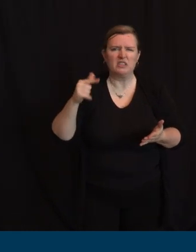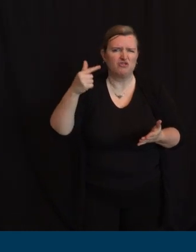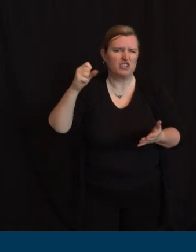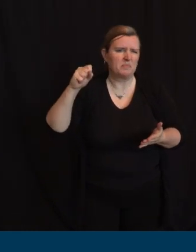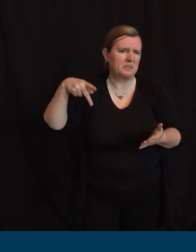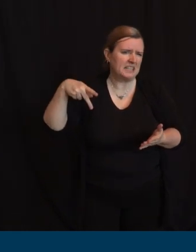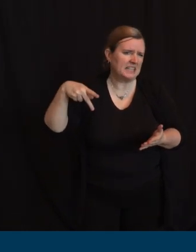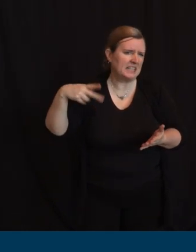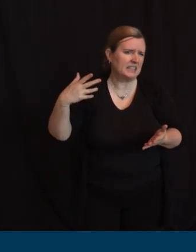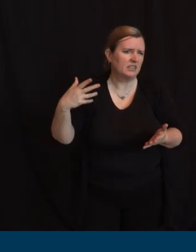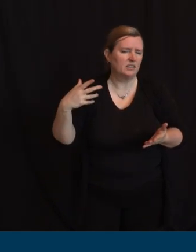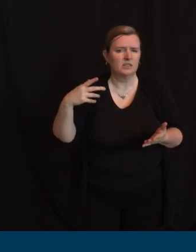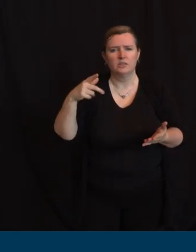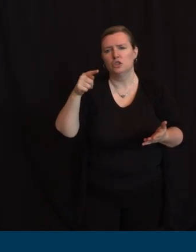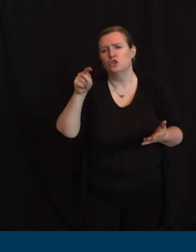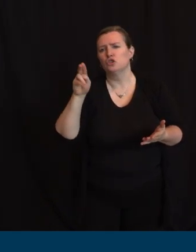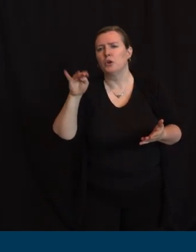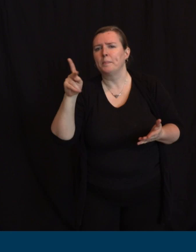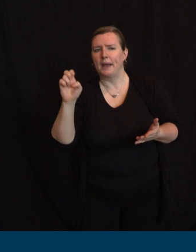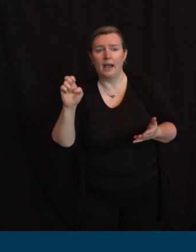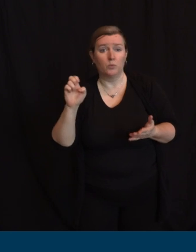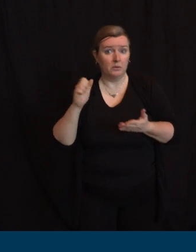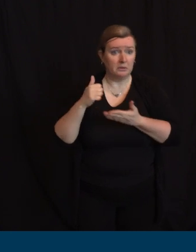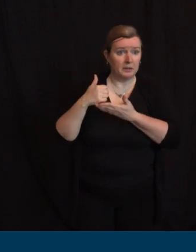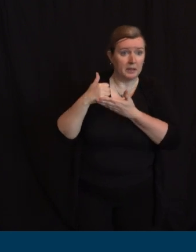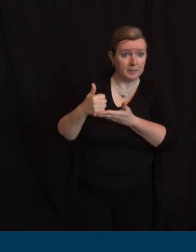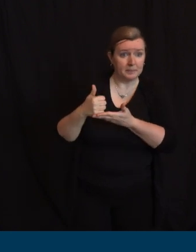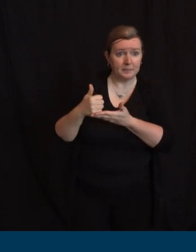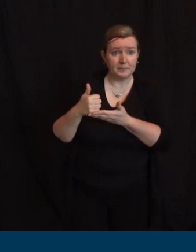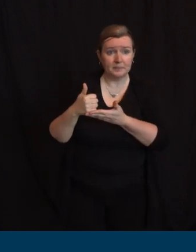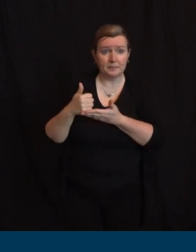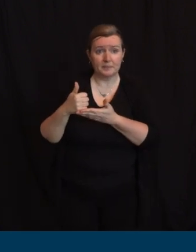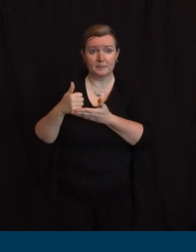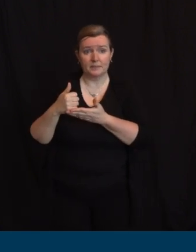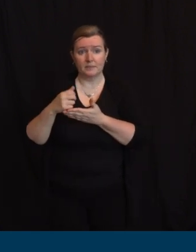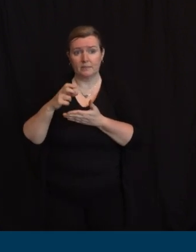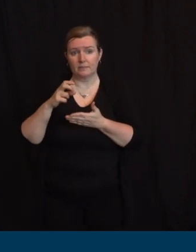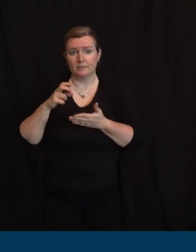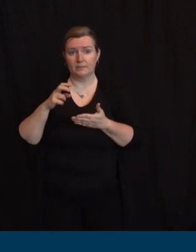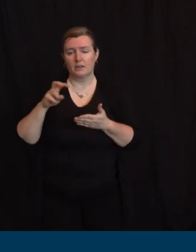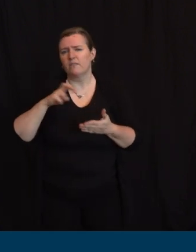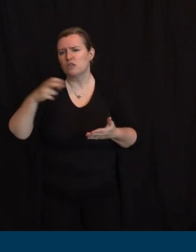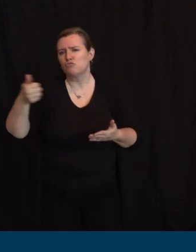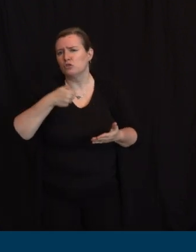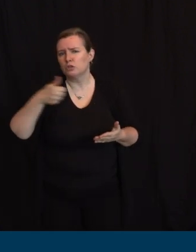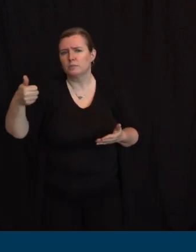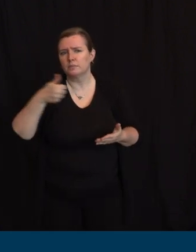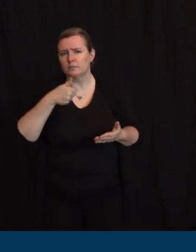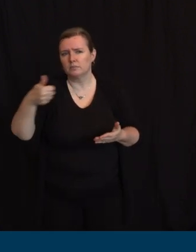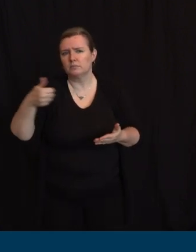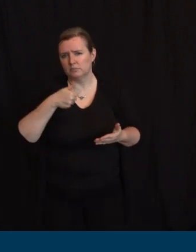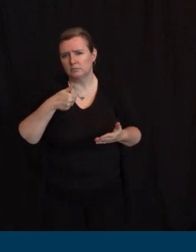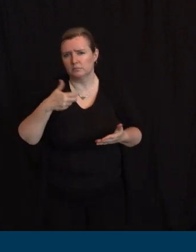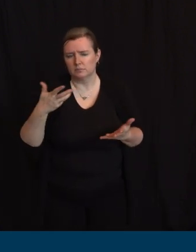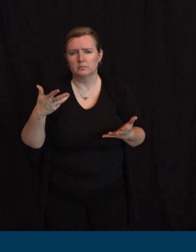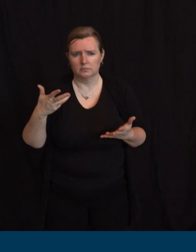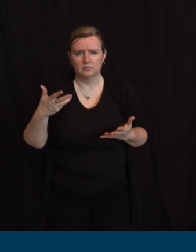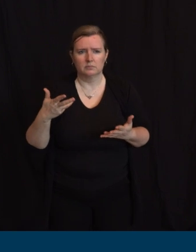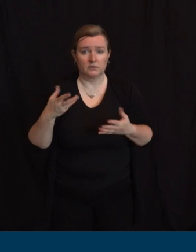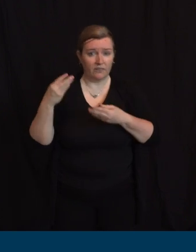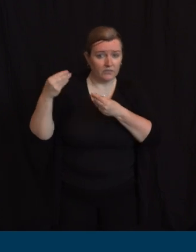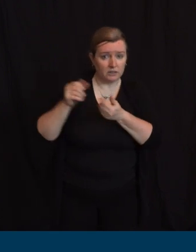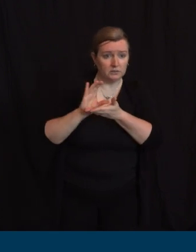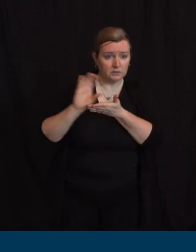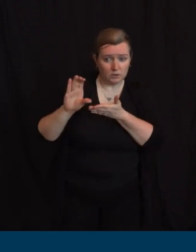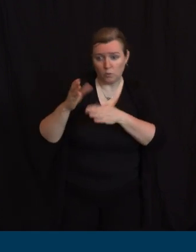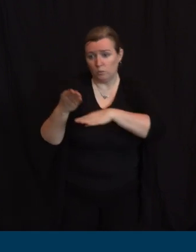transportation projects. And that we're going to wake up from this at some point, please God, sooner than later. And we have a state that we're